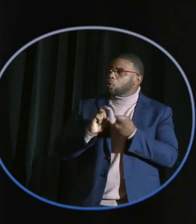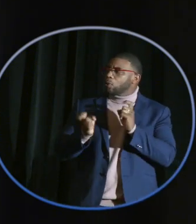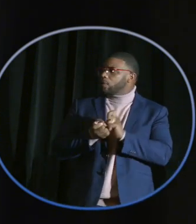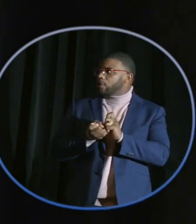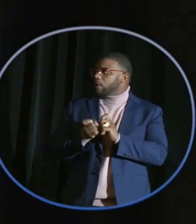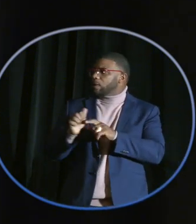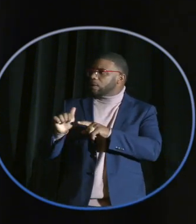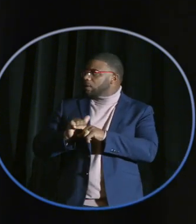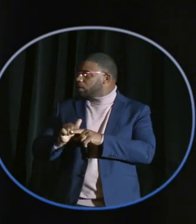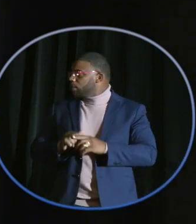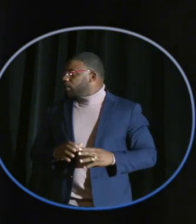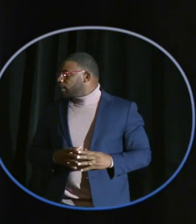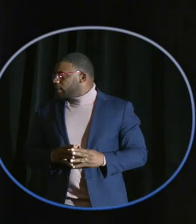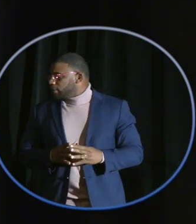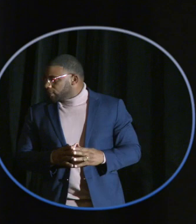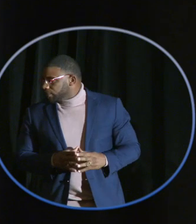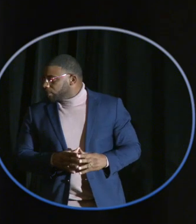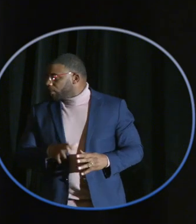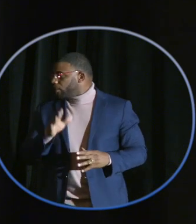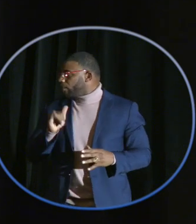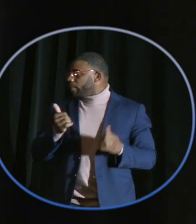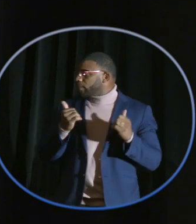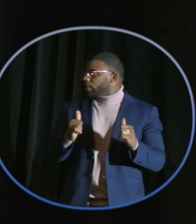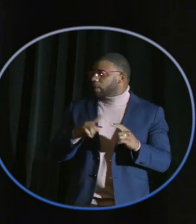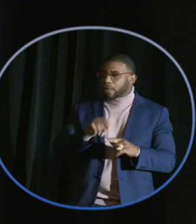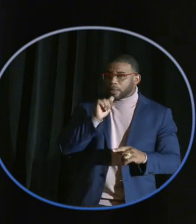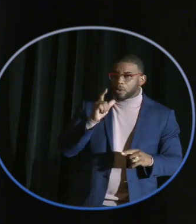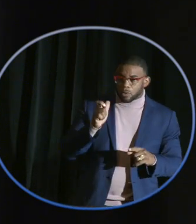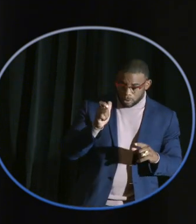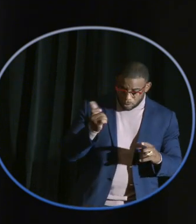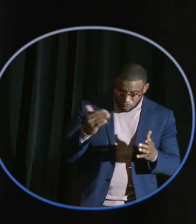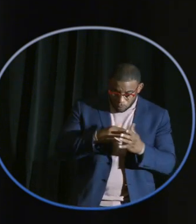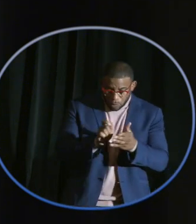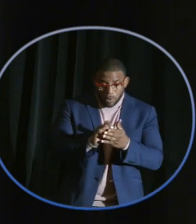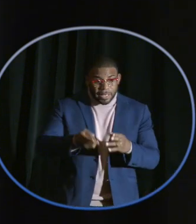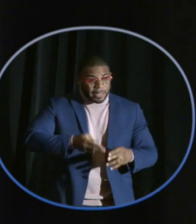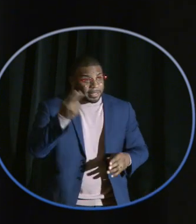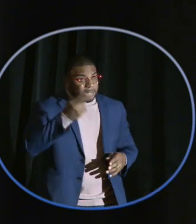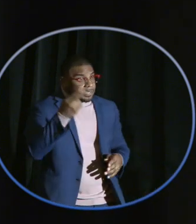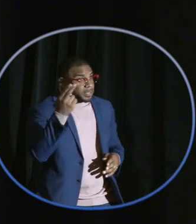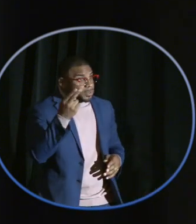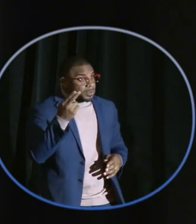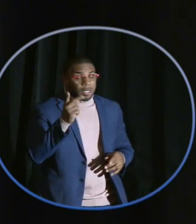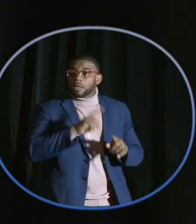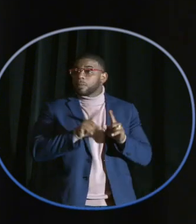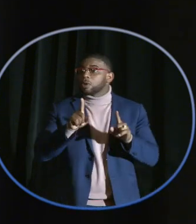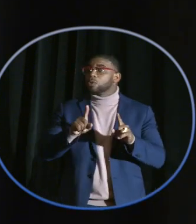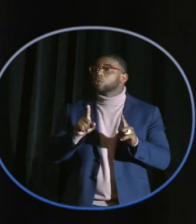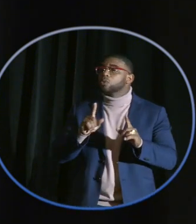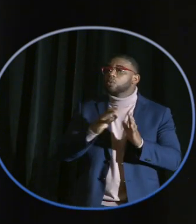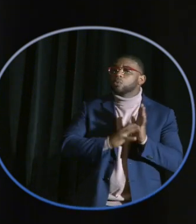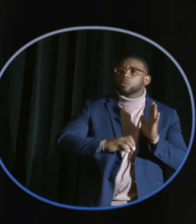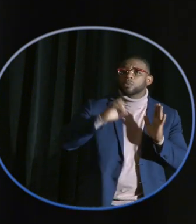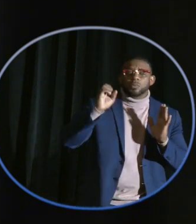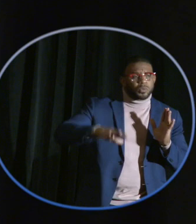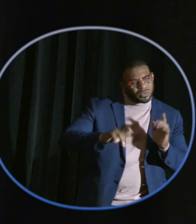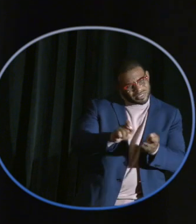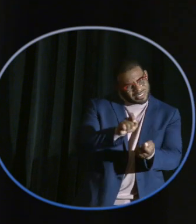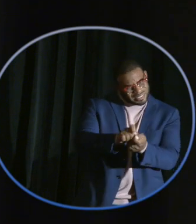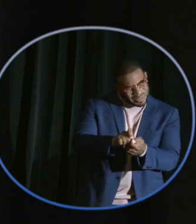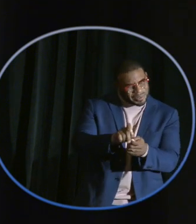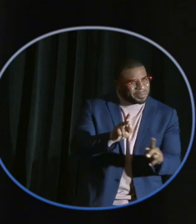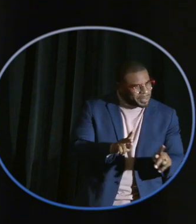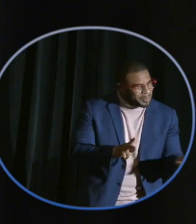revisionist exercise that attempts to not only rewrite history, but to remove